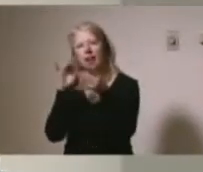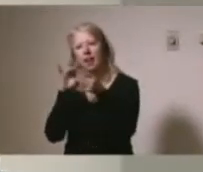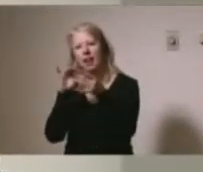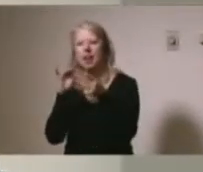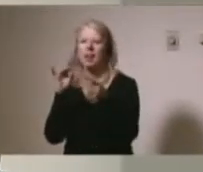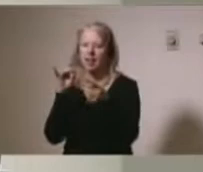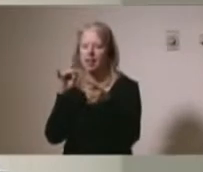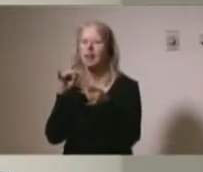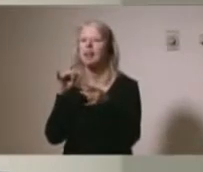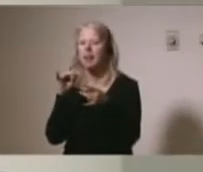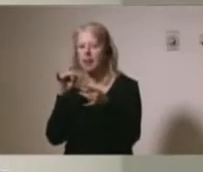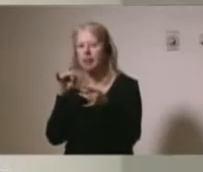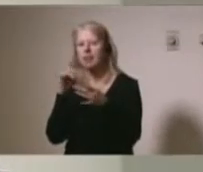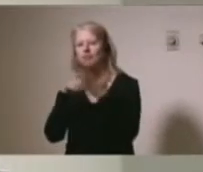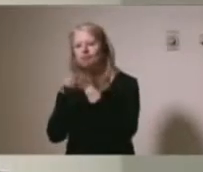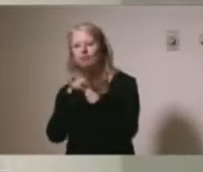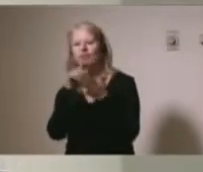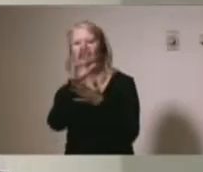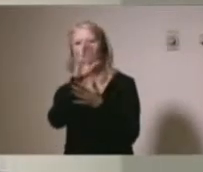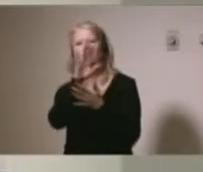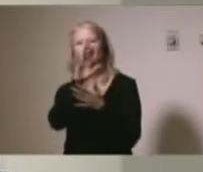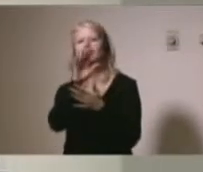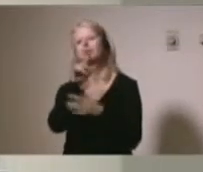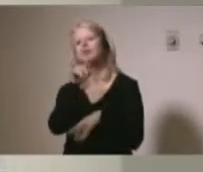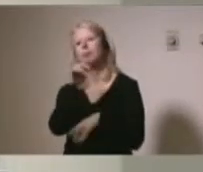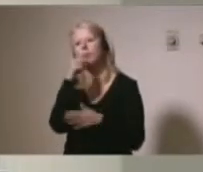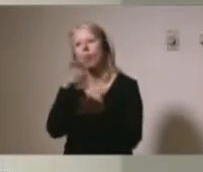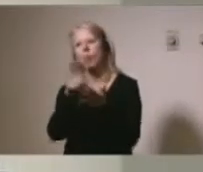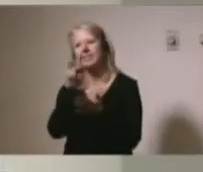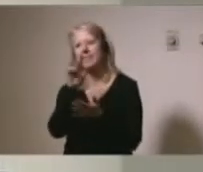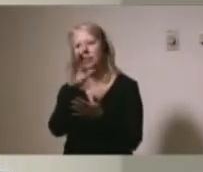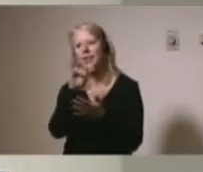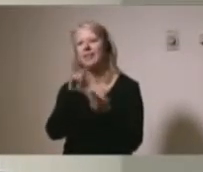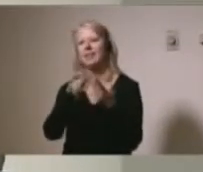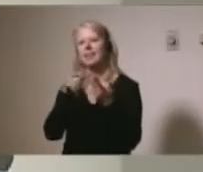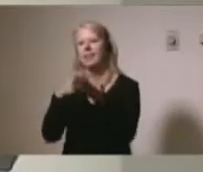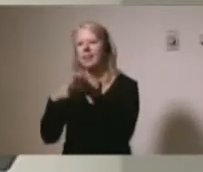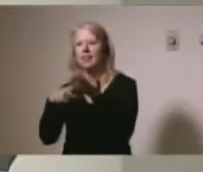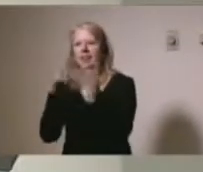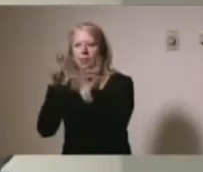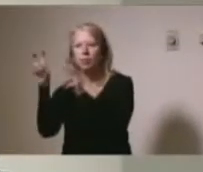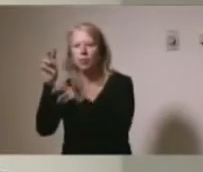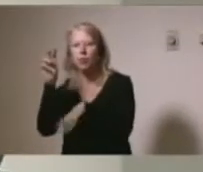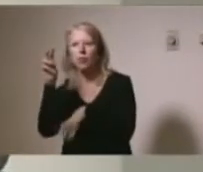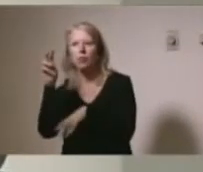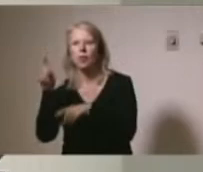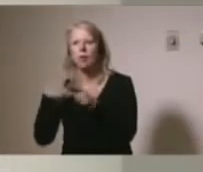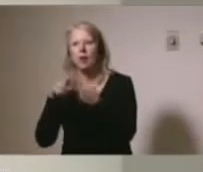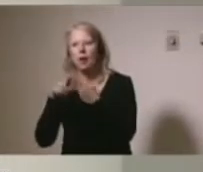Bank, and then talk about the future, and then see if there's any questions.